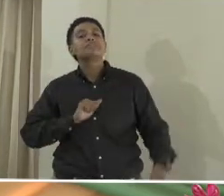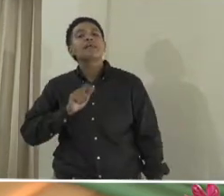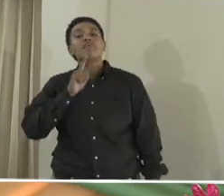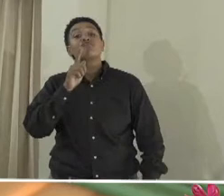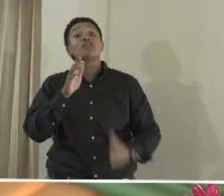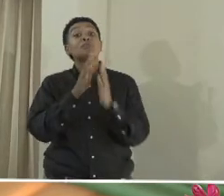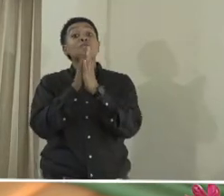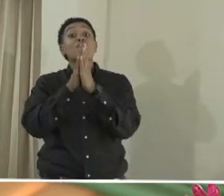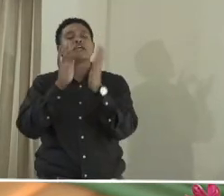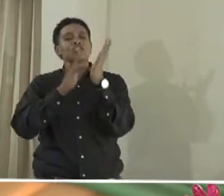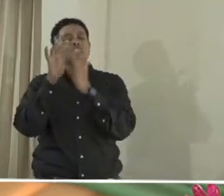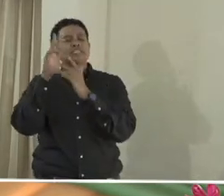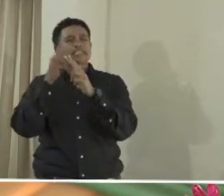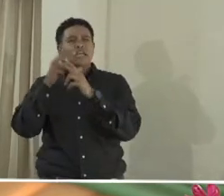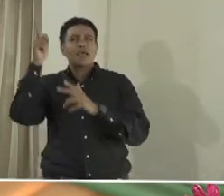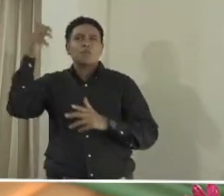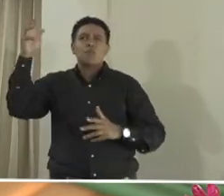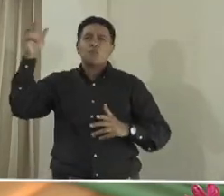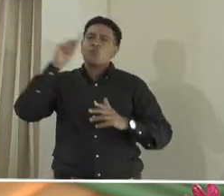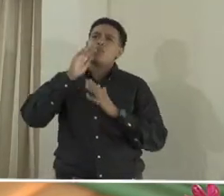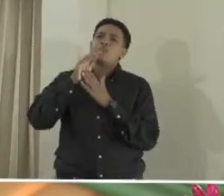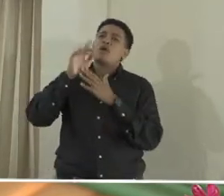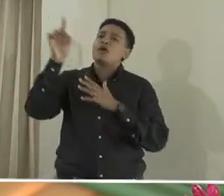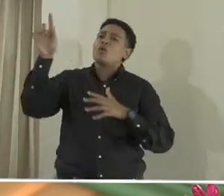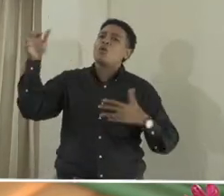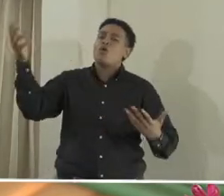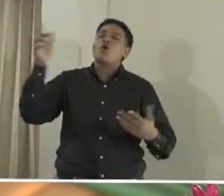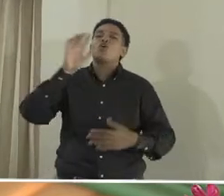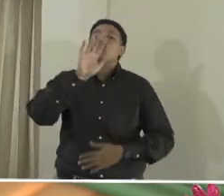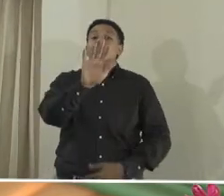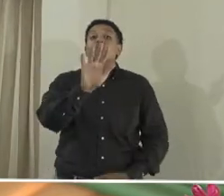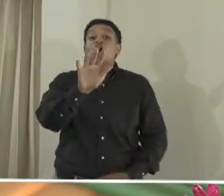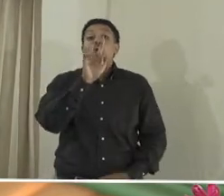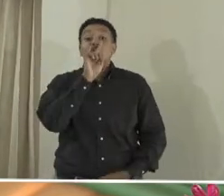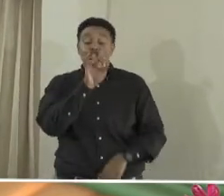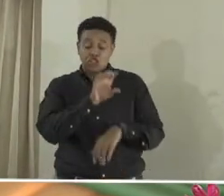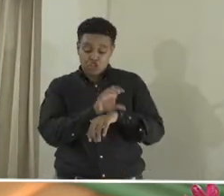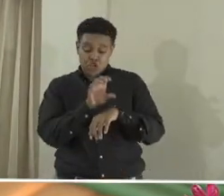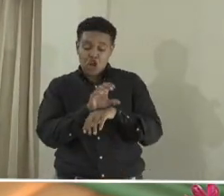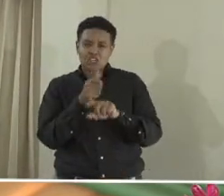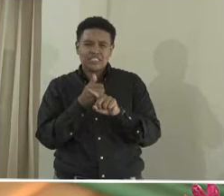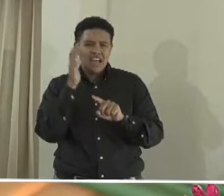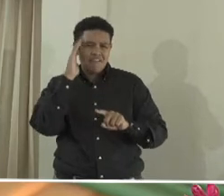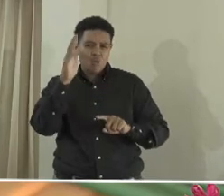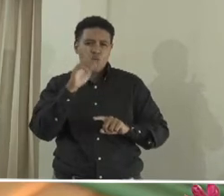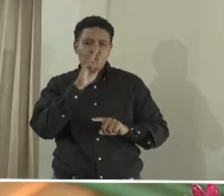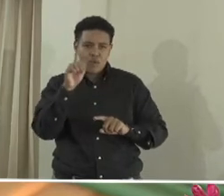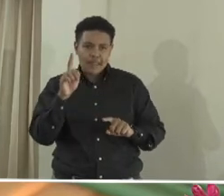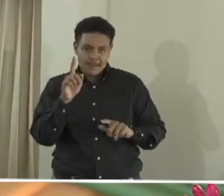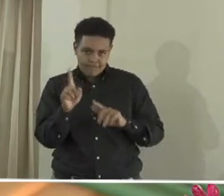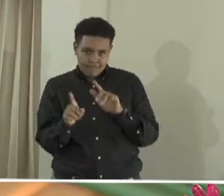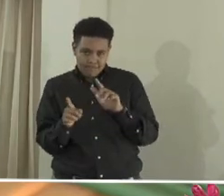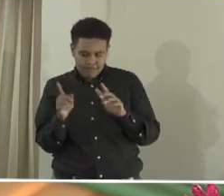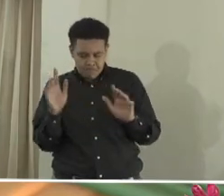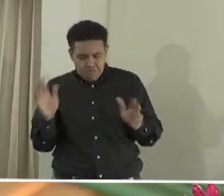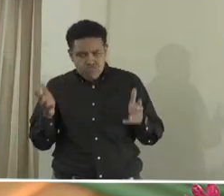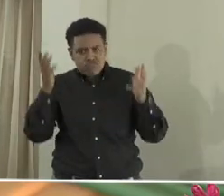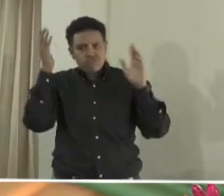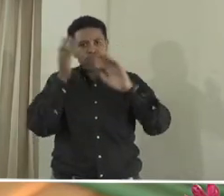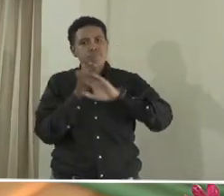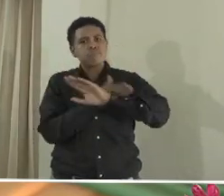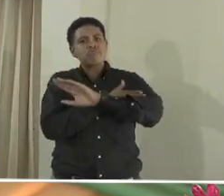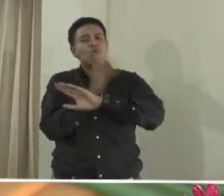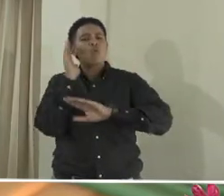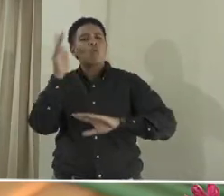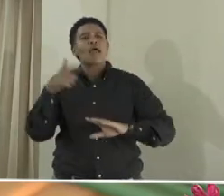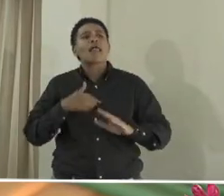name of Jesus, the mighty name of Jesus, that your church will arise. I pray, God,